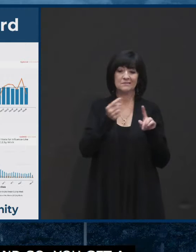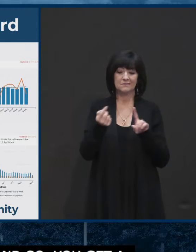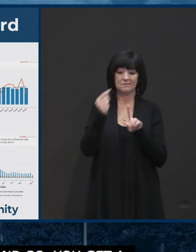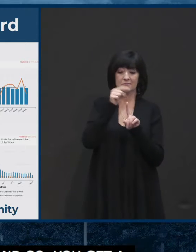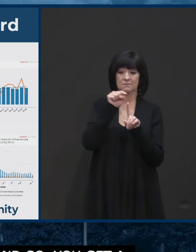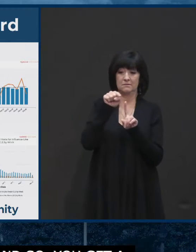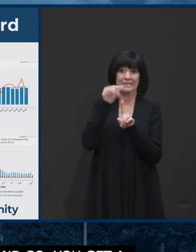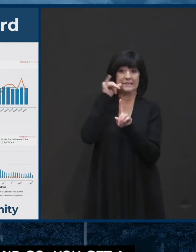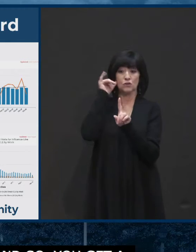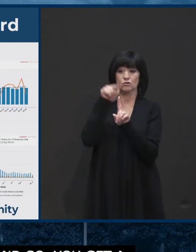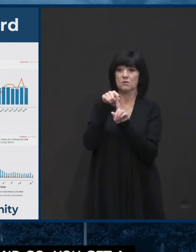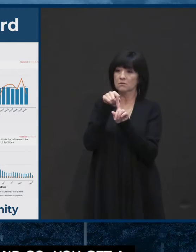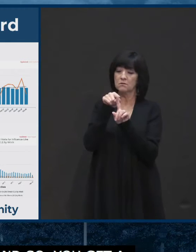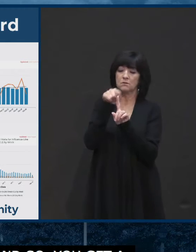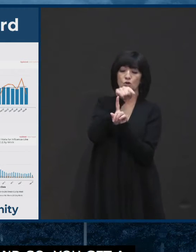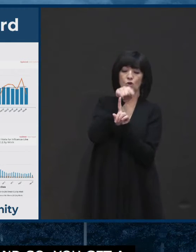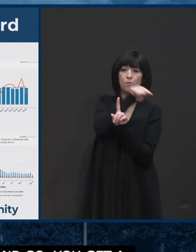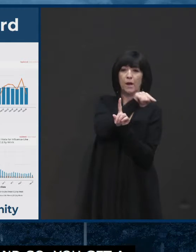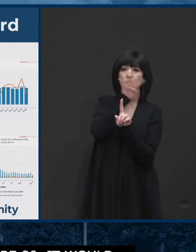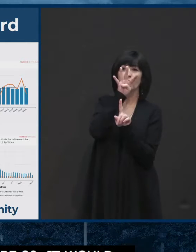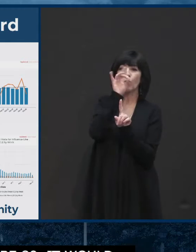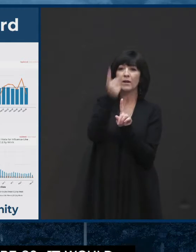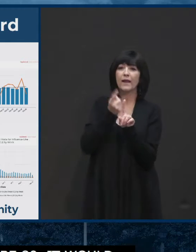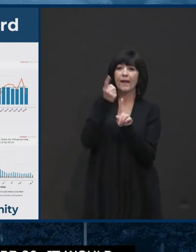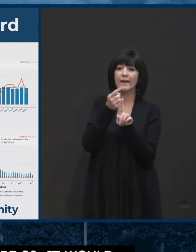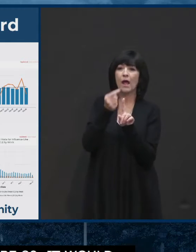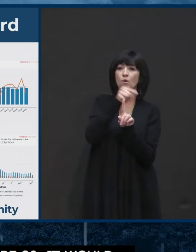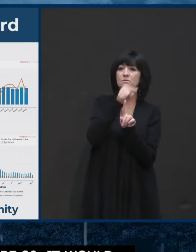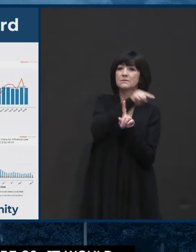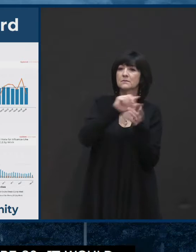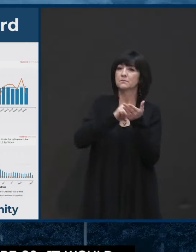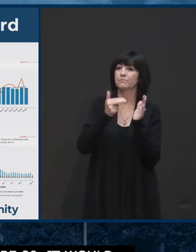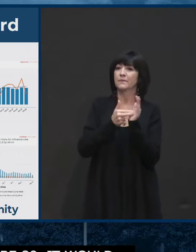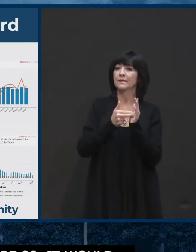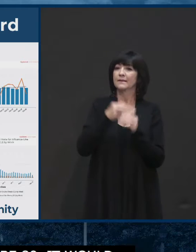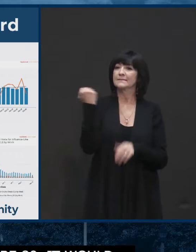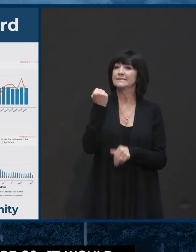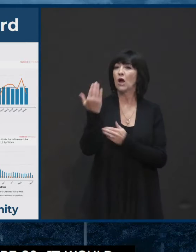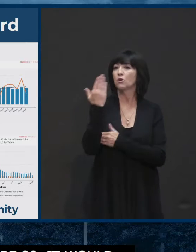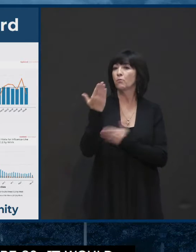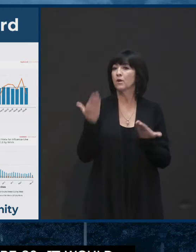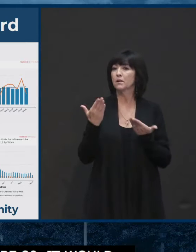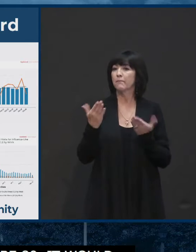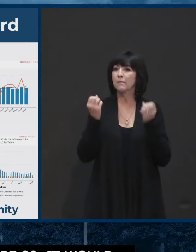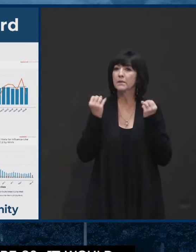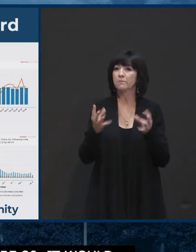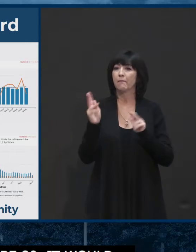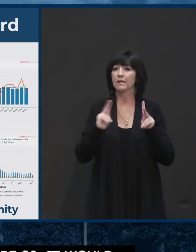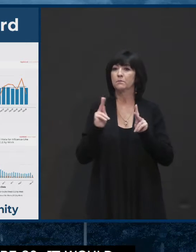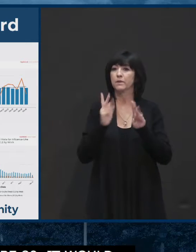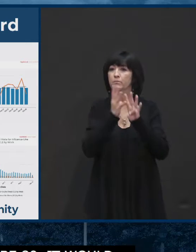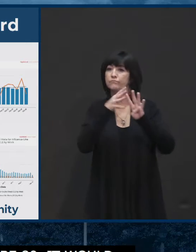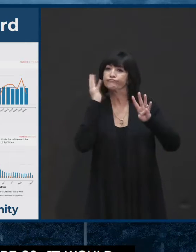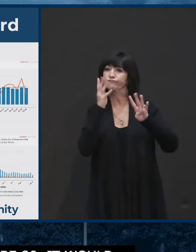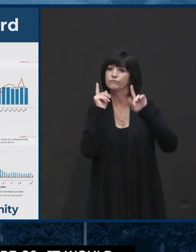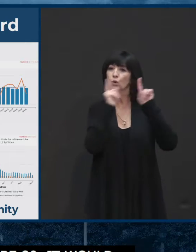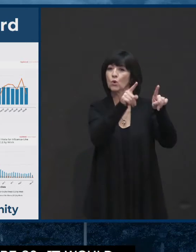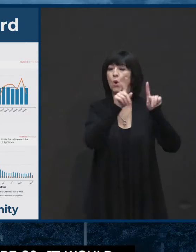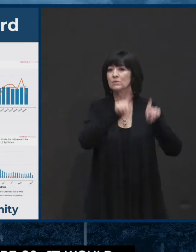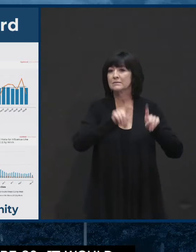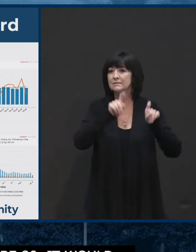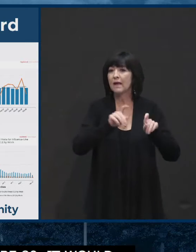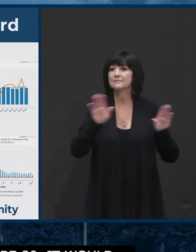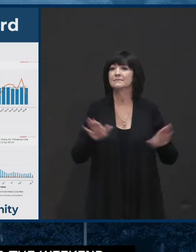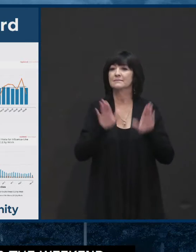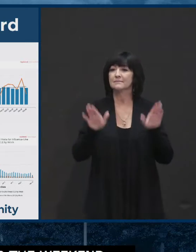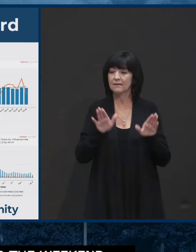hours, and over the weekend, I think Saturday, there were a lot of tests that came in, or Sunday. And so you really need